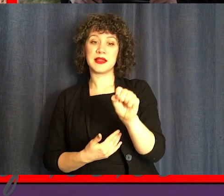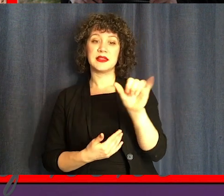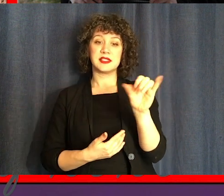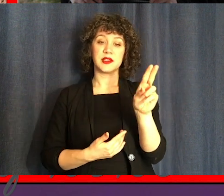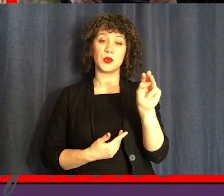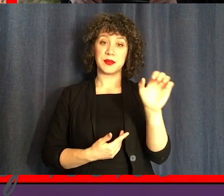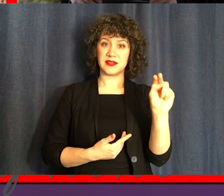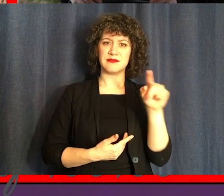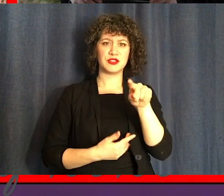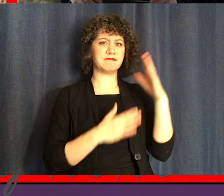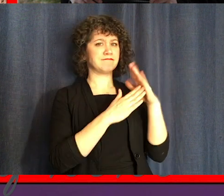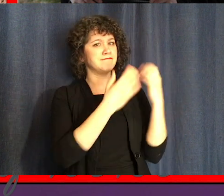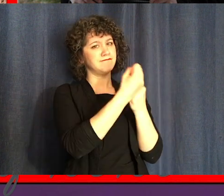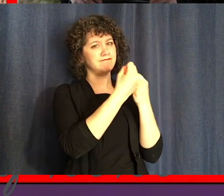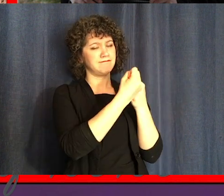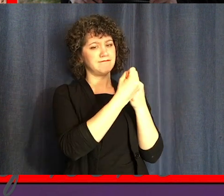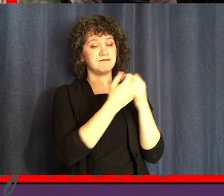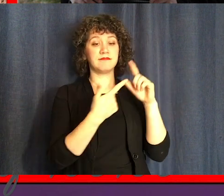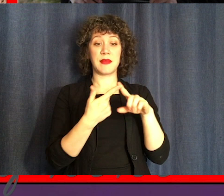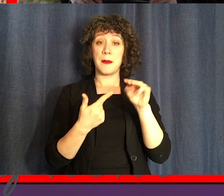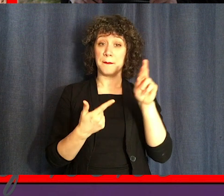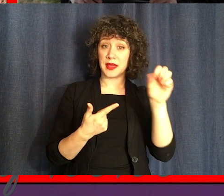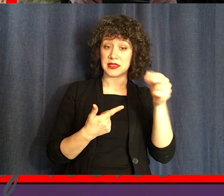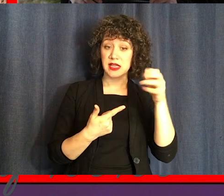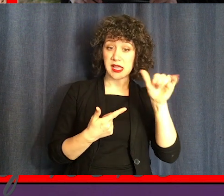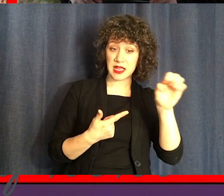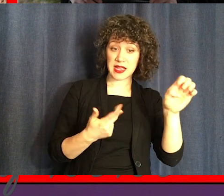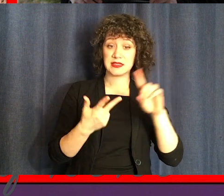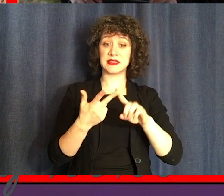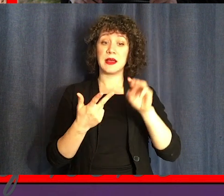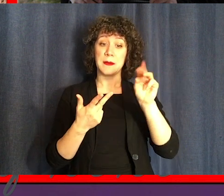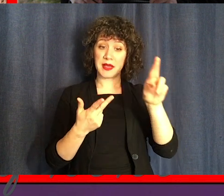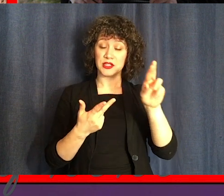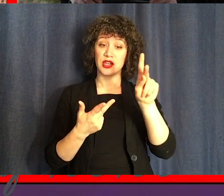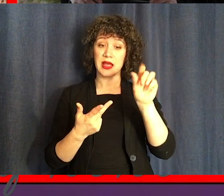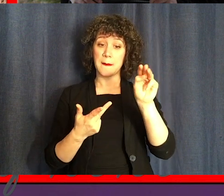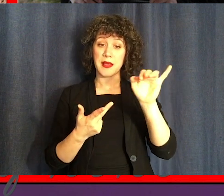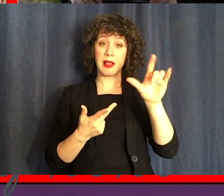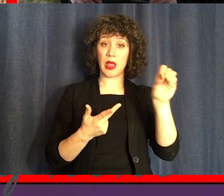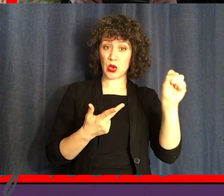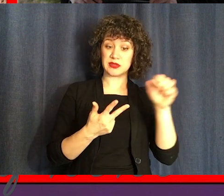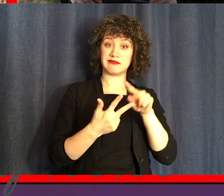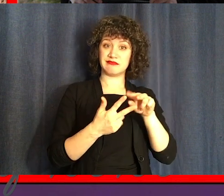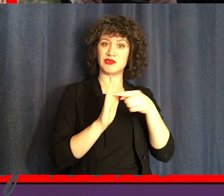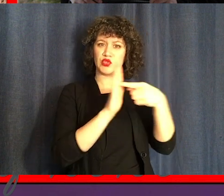Mrs. Hayes and Mr. Camilos for showing her better ways and helping her through her senior